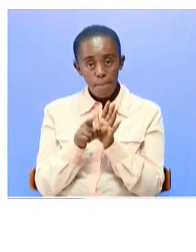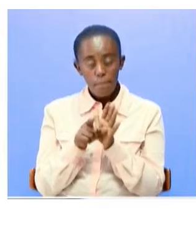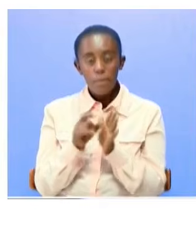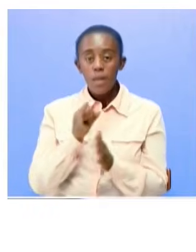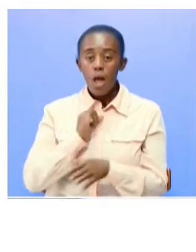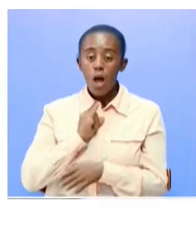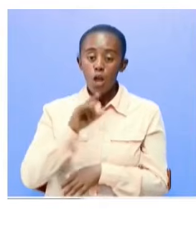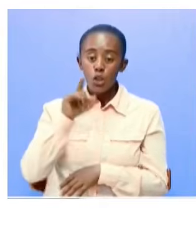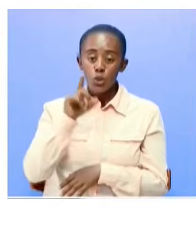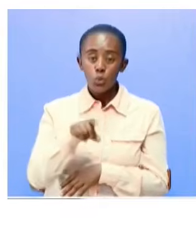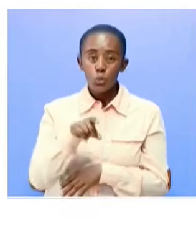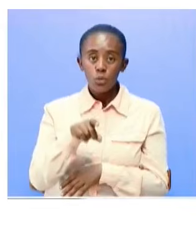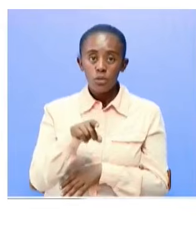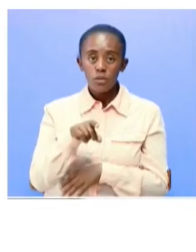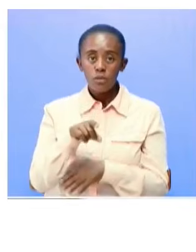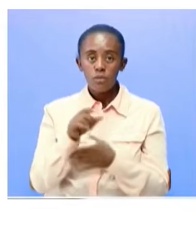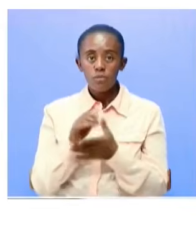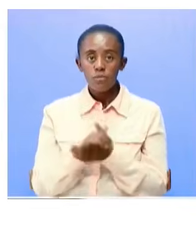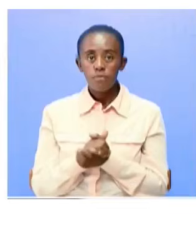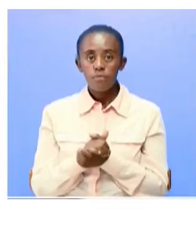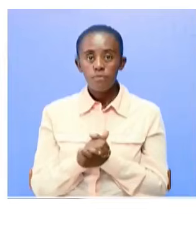should